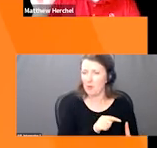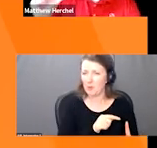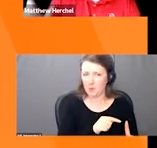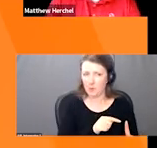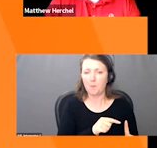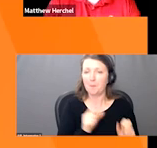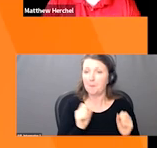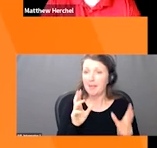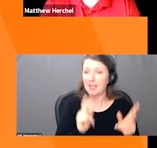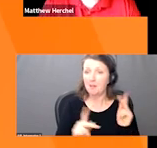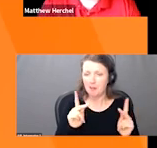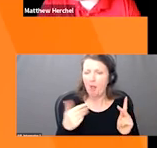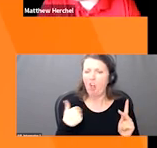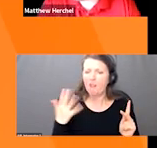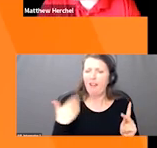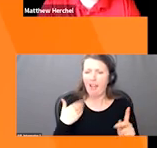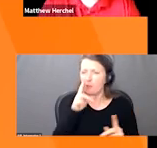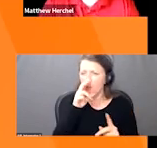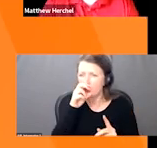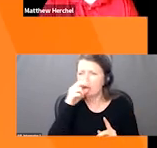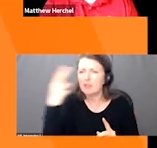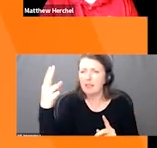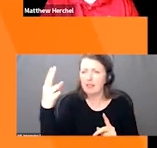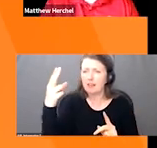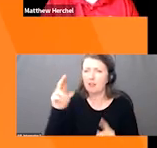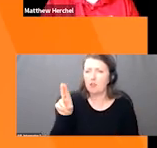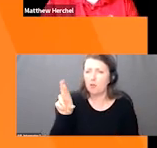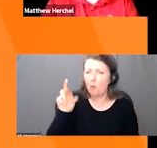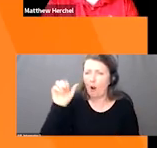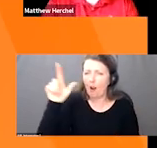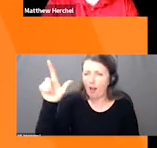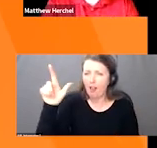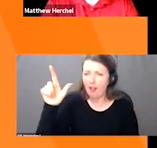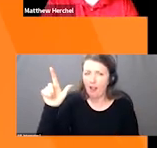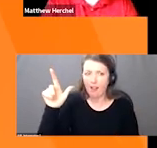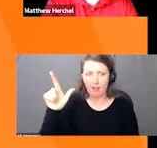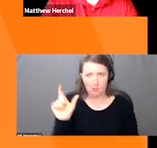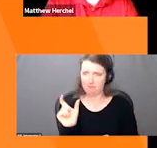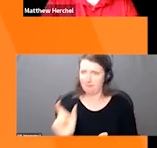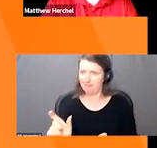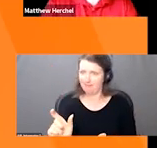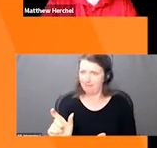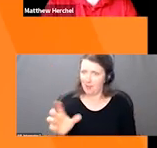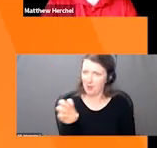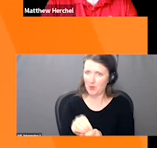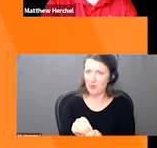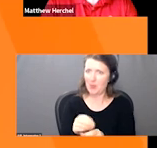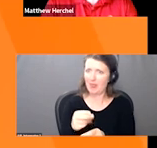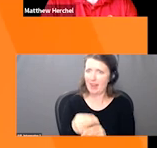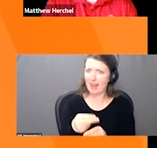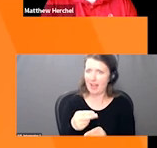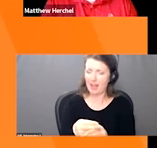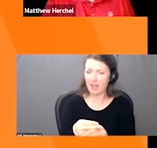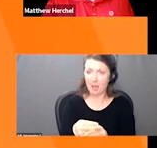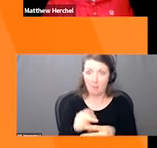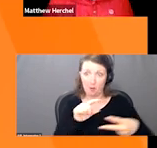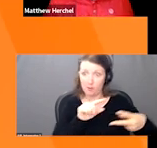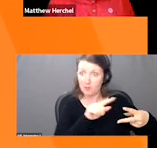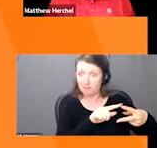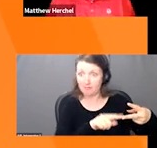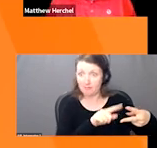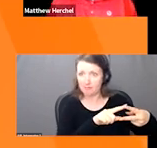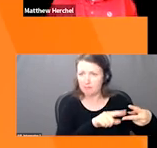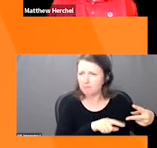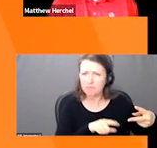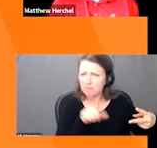linkedin.com/in/ their name. And you have a whole bunch of numbers and everything around past that. You can